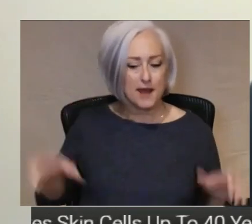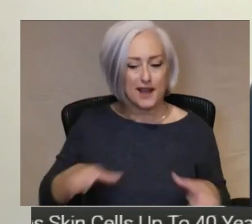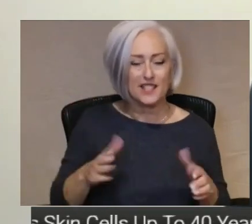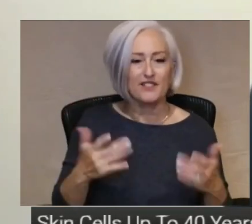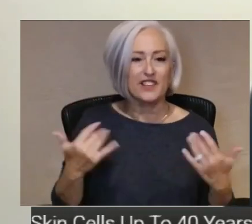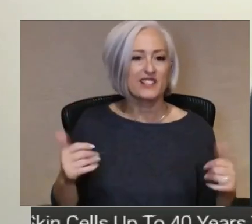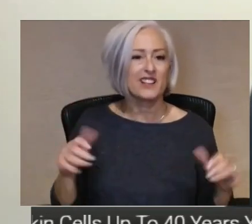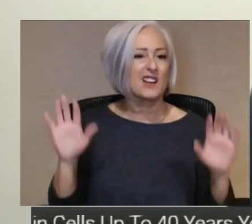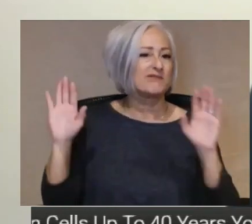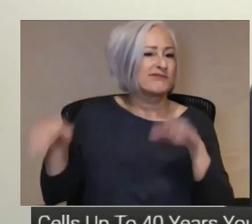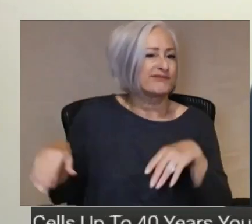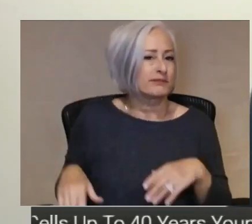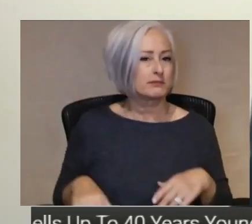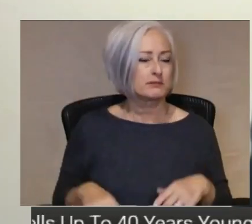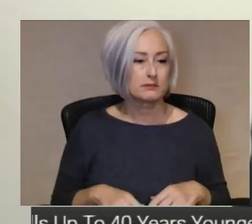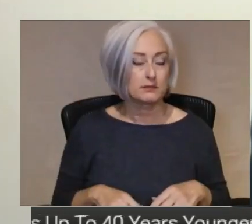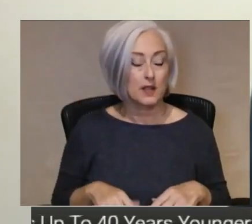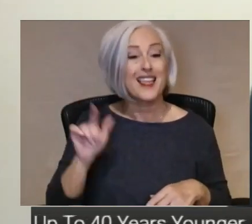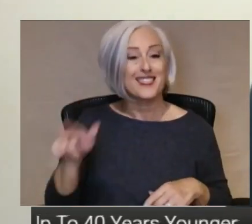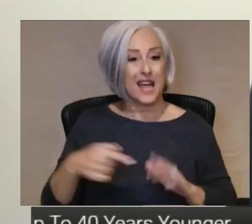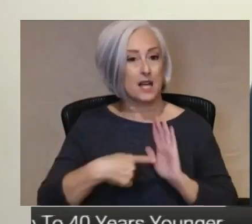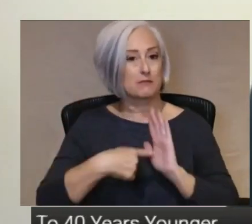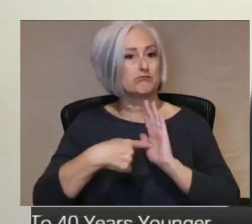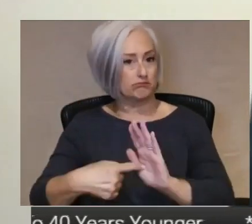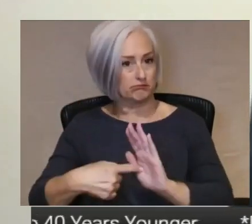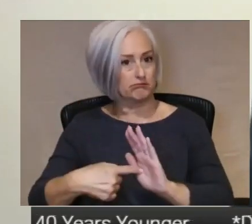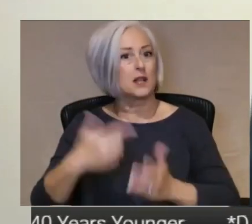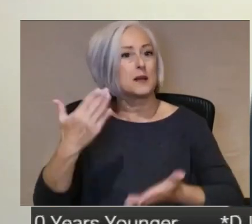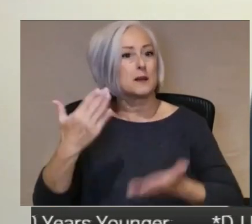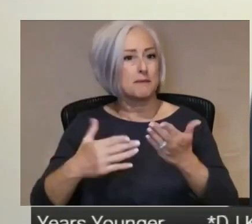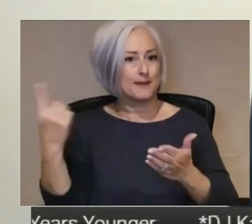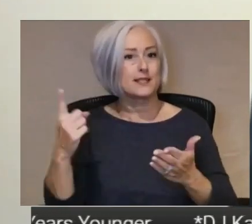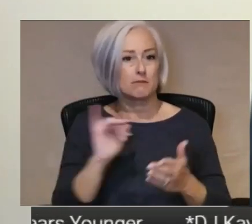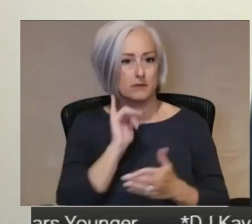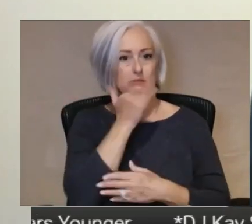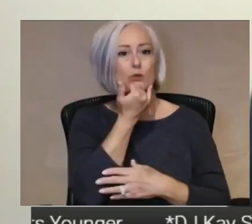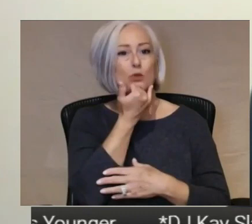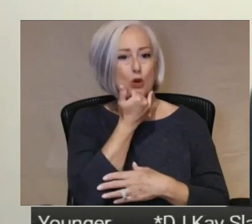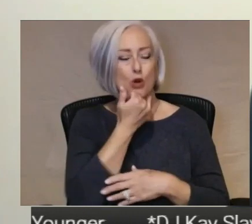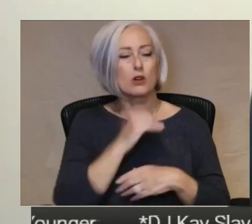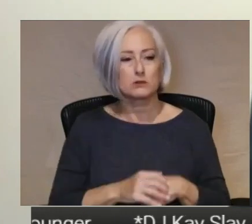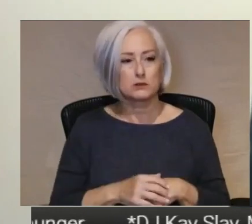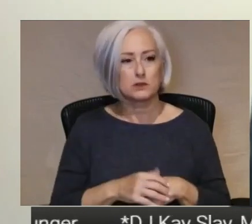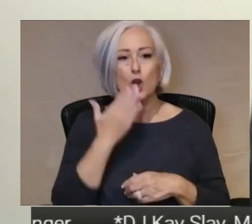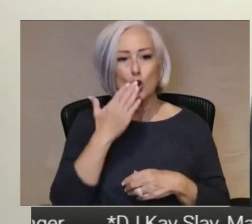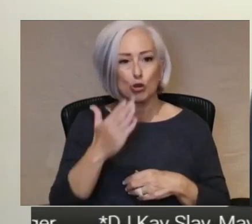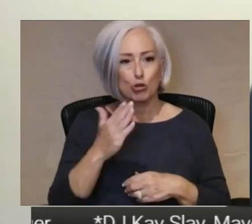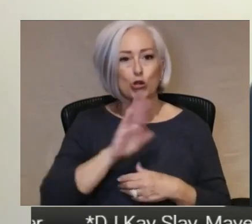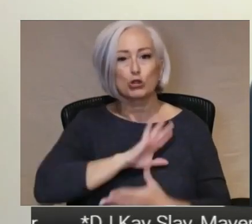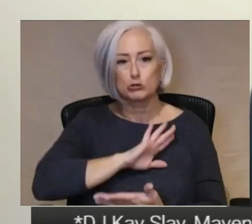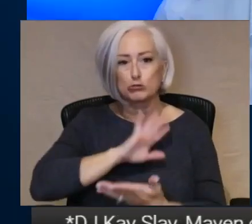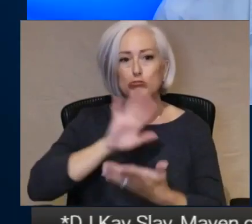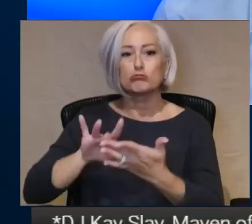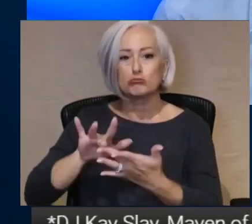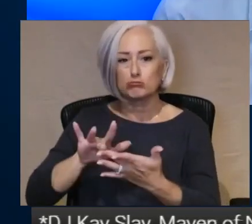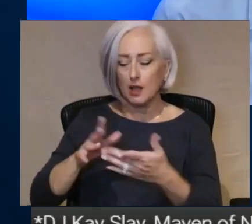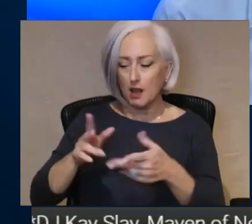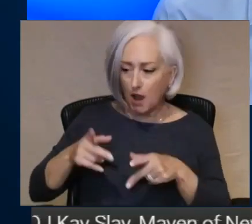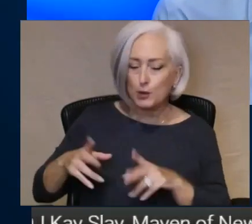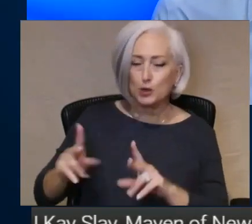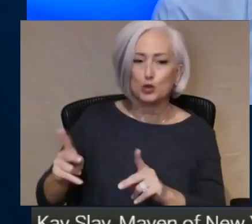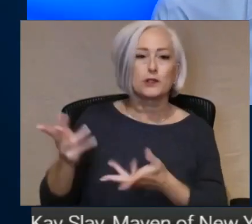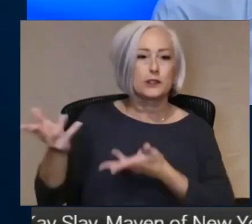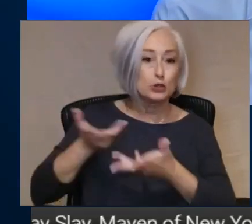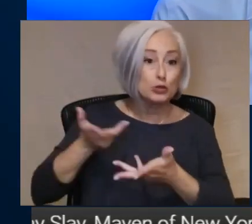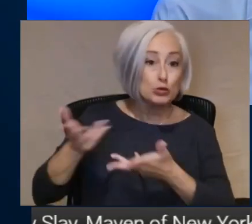don't want to do it, these are signs that something may be going, you know, very wrong. And it's good to reach out and give them the opportunity to talk about it.